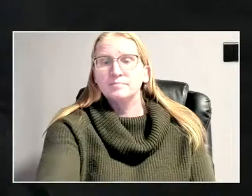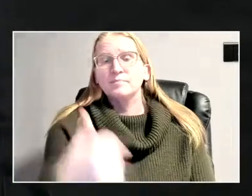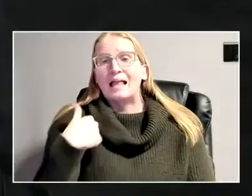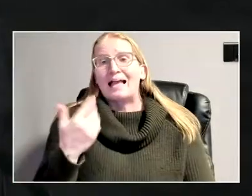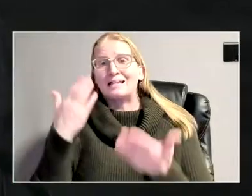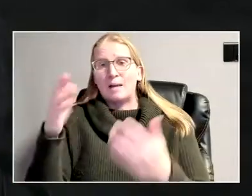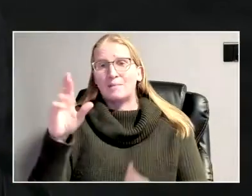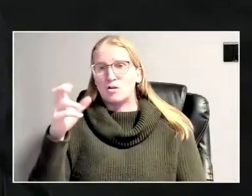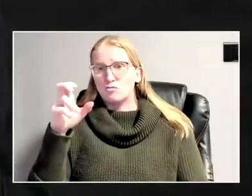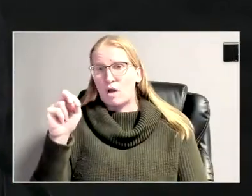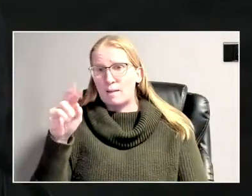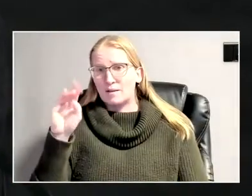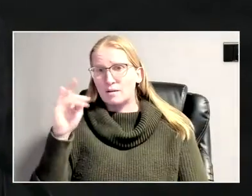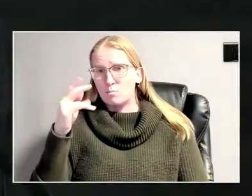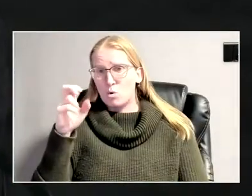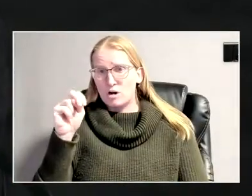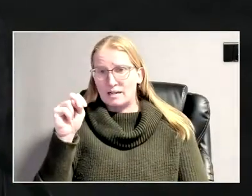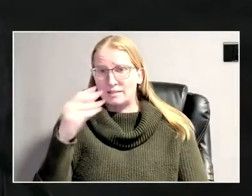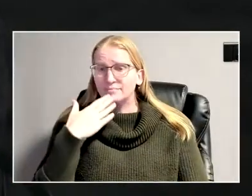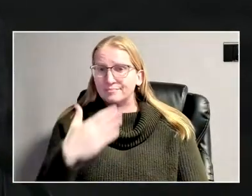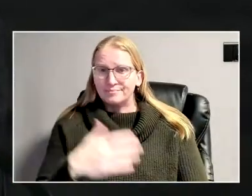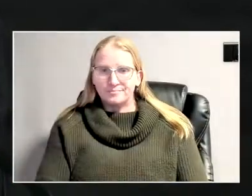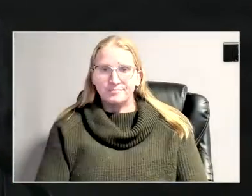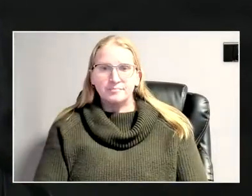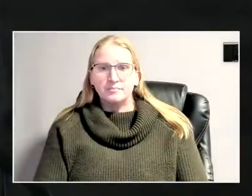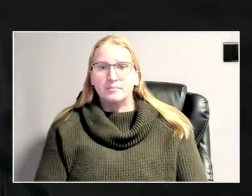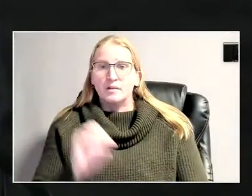you yep Mr stoud